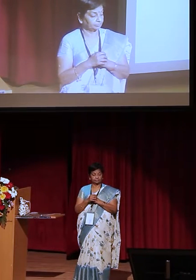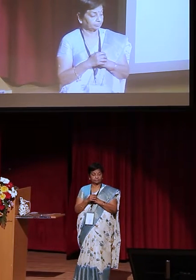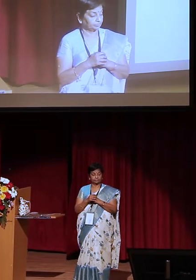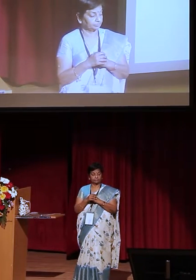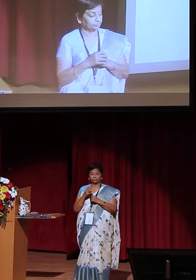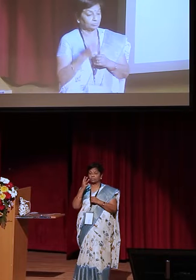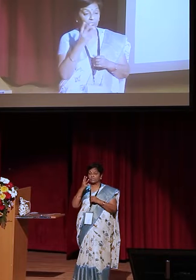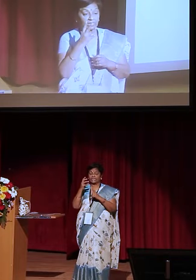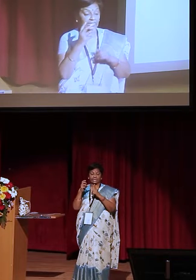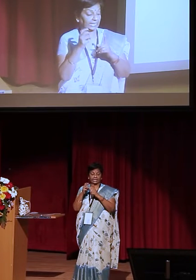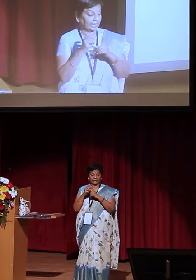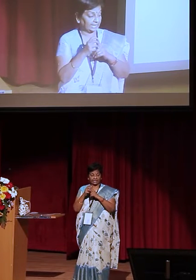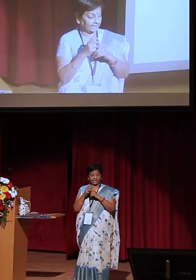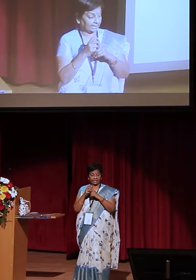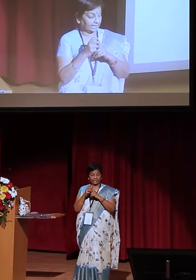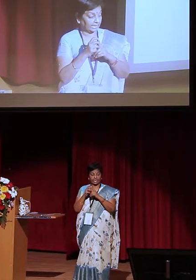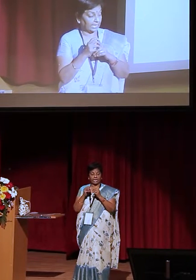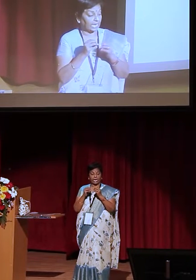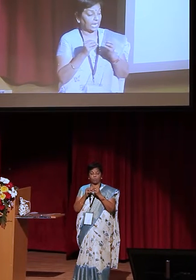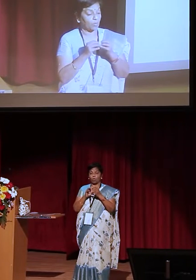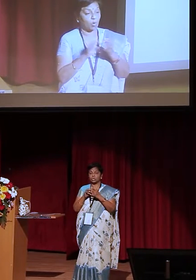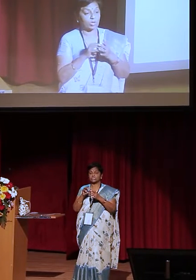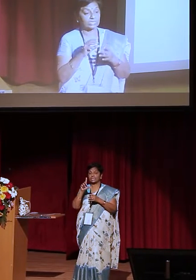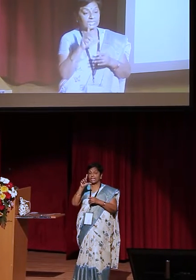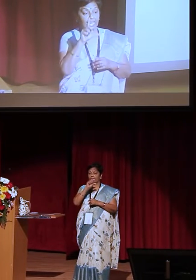3D embossing in leather,